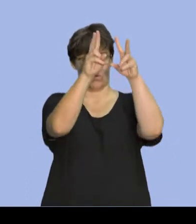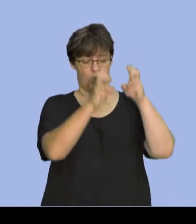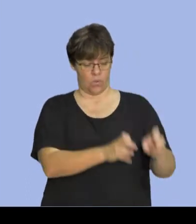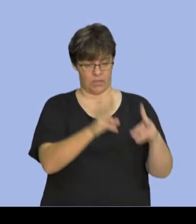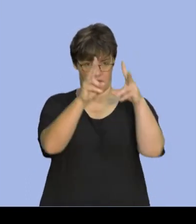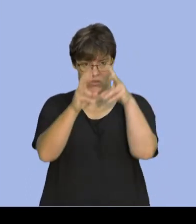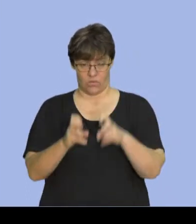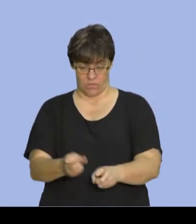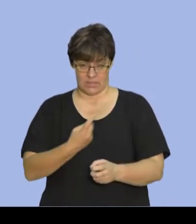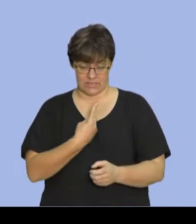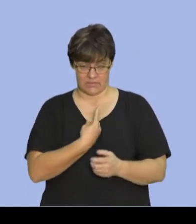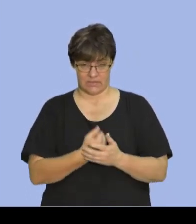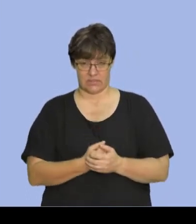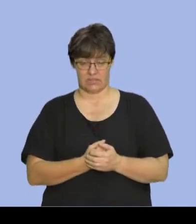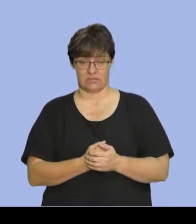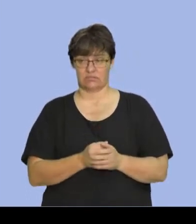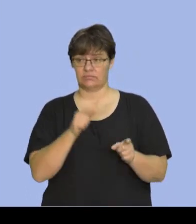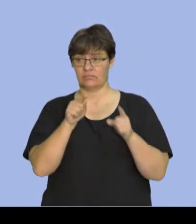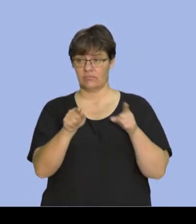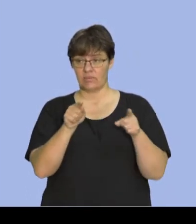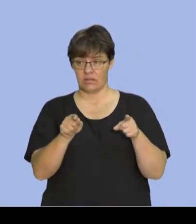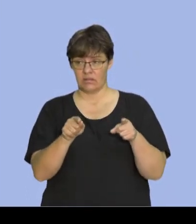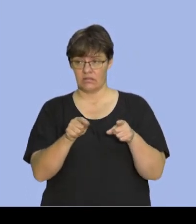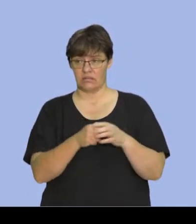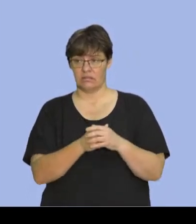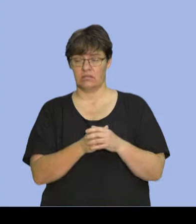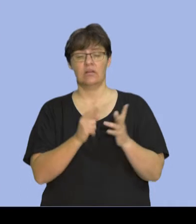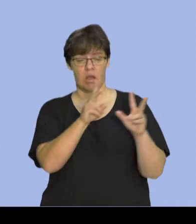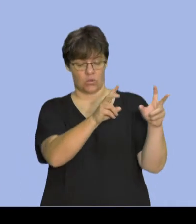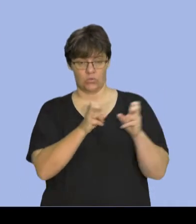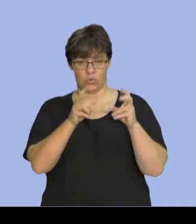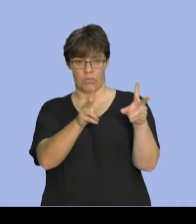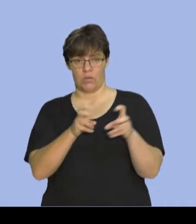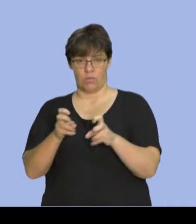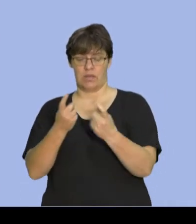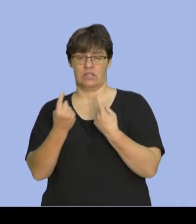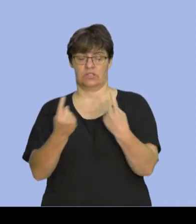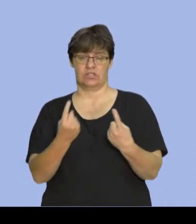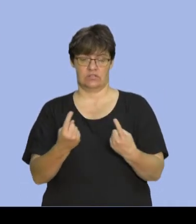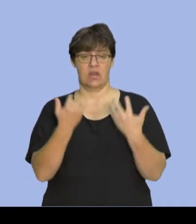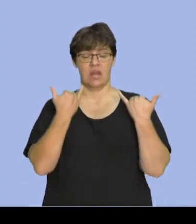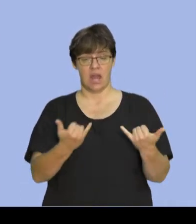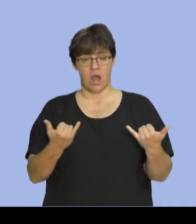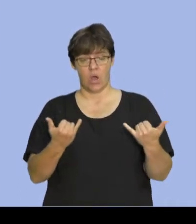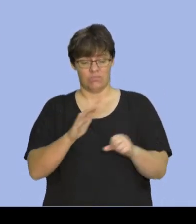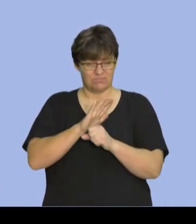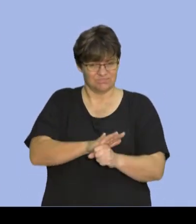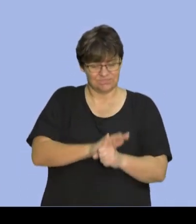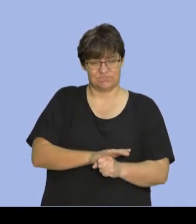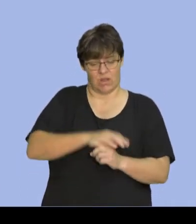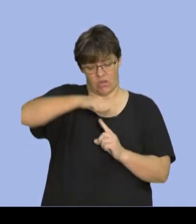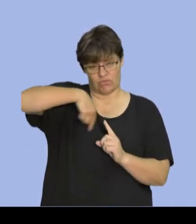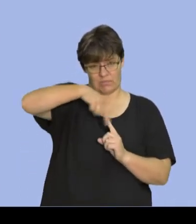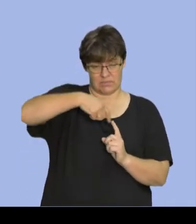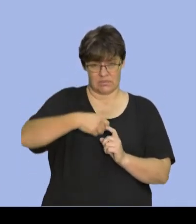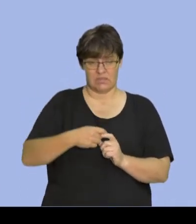here, these two strands are copies of each other that are now compactly wrapped around